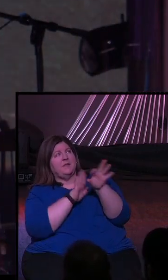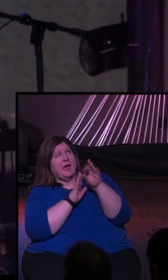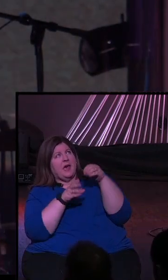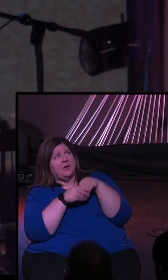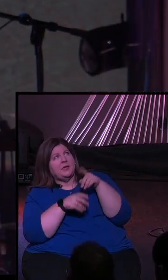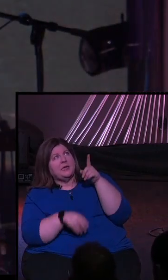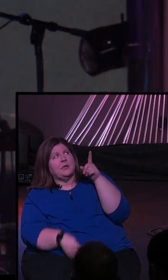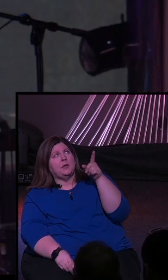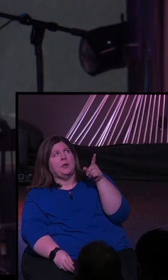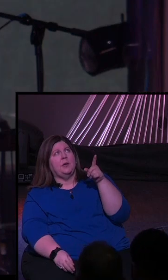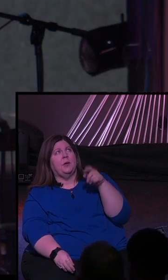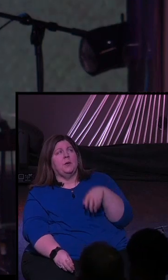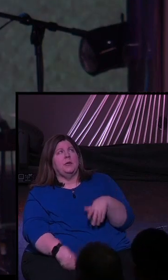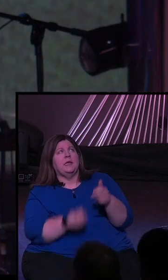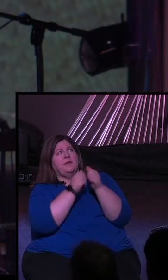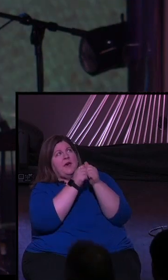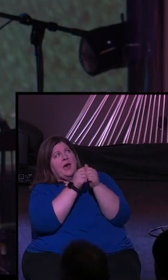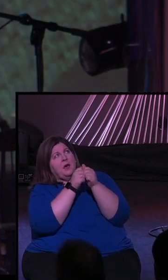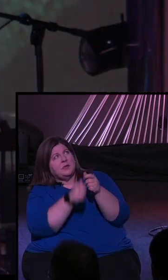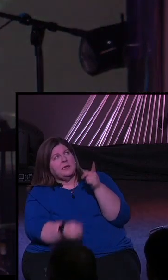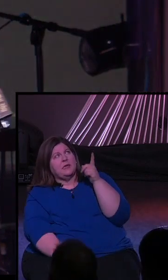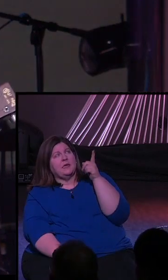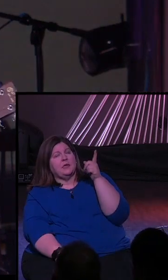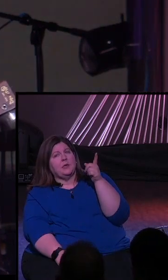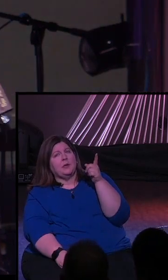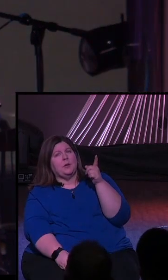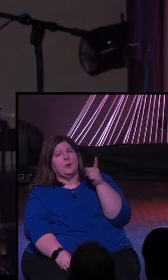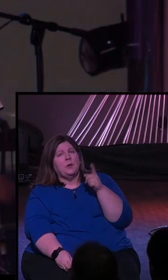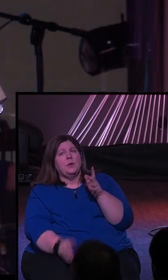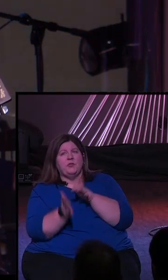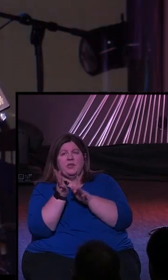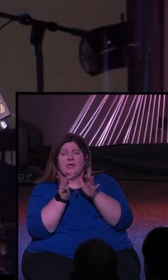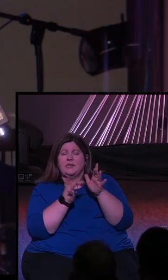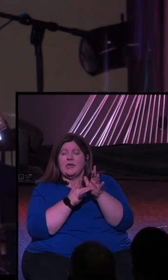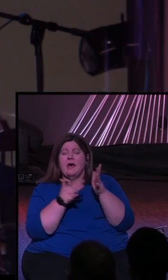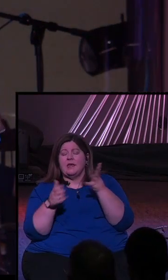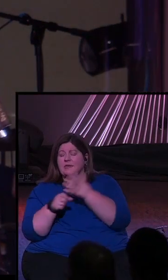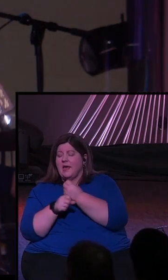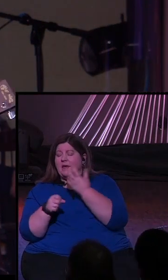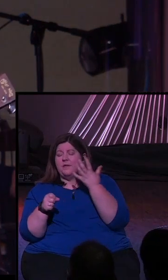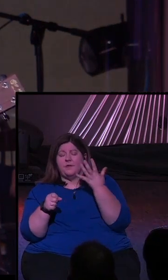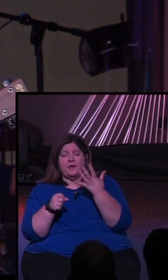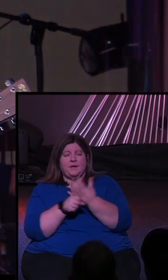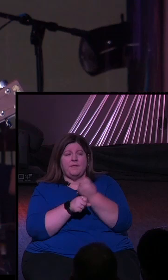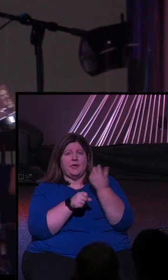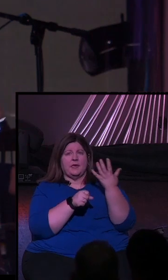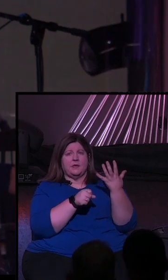is found in you, found in you, Jesus.